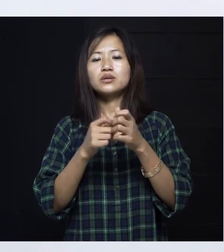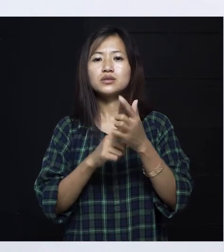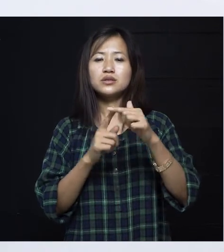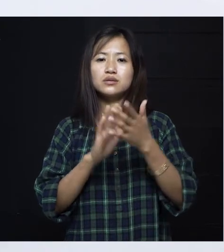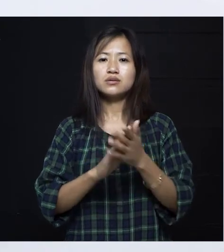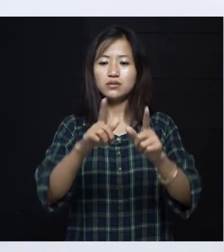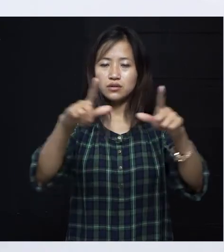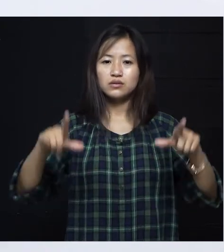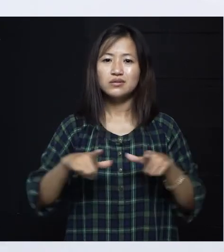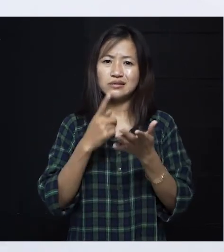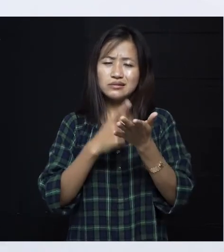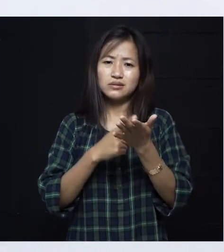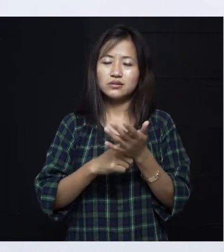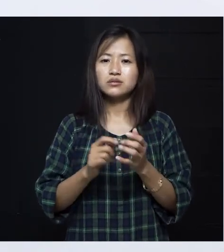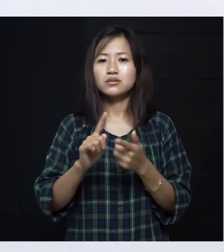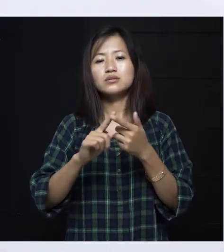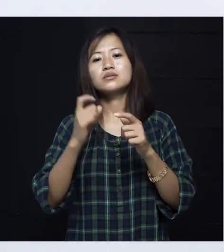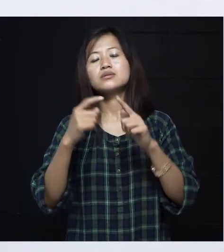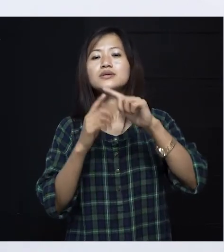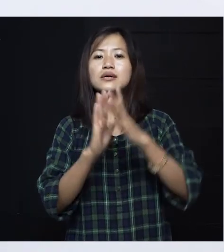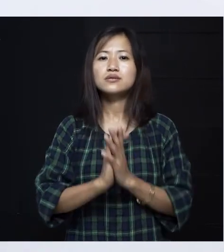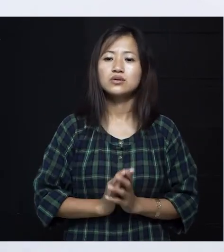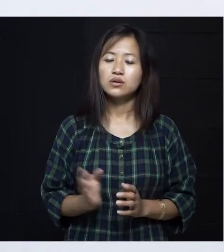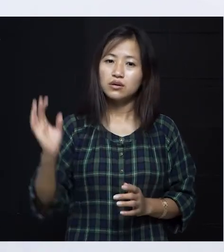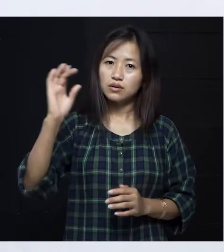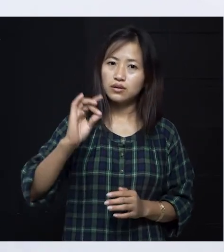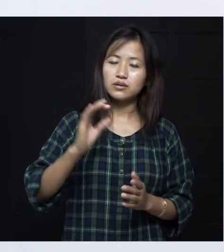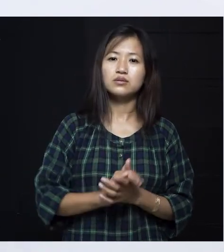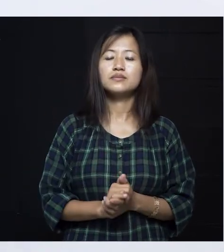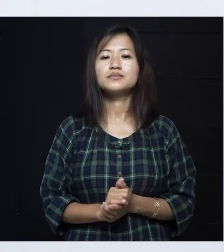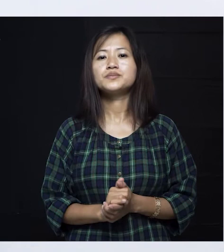land use restricted, etc. Okay, so those are again the